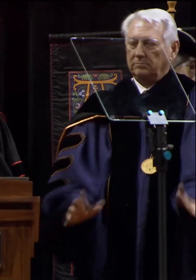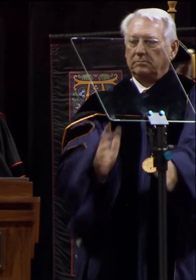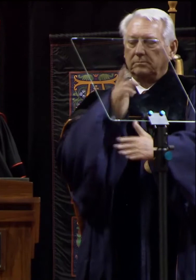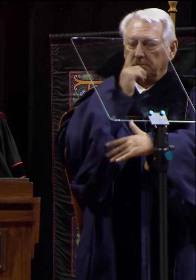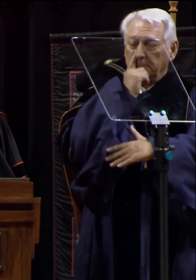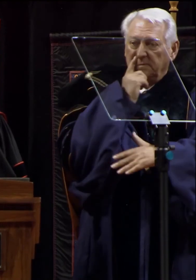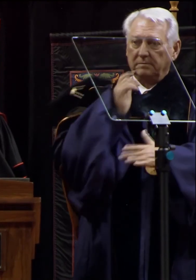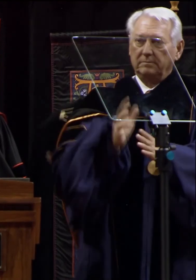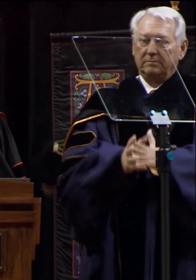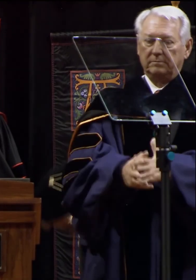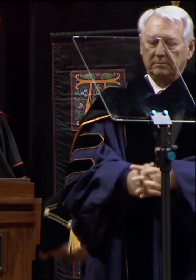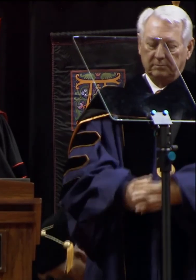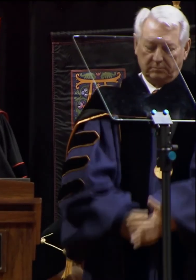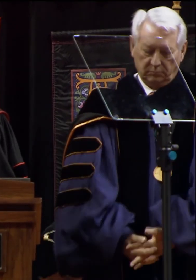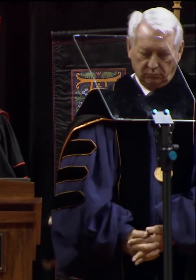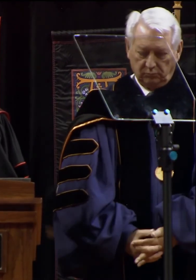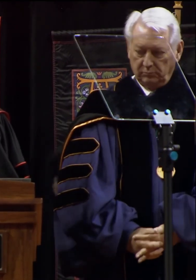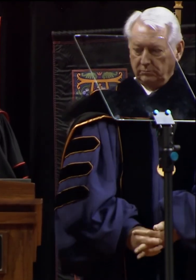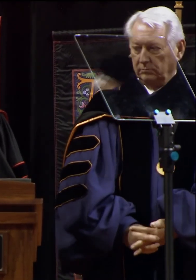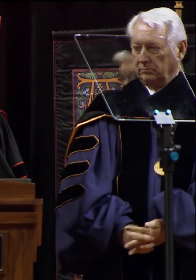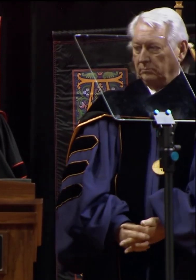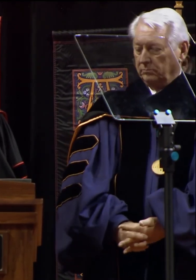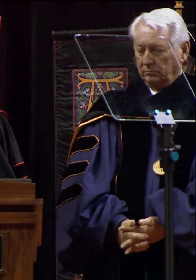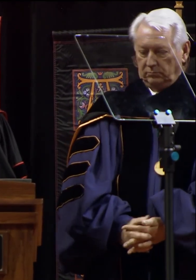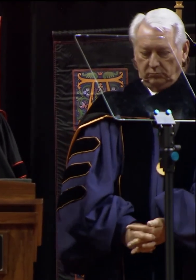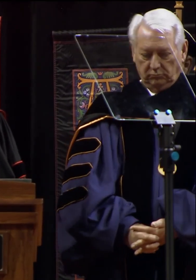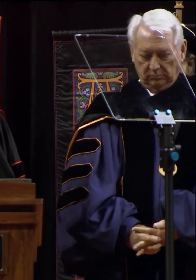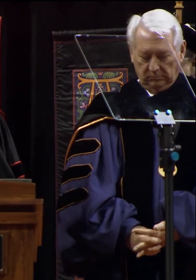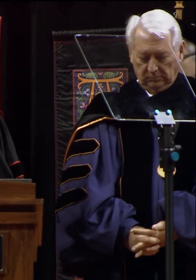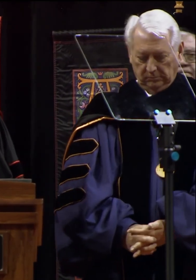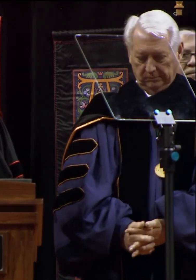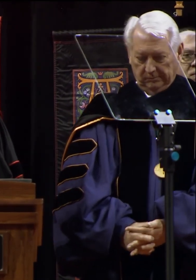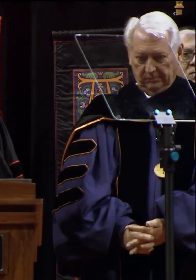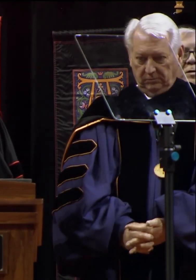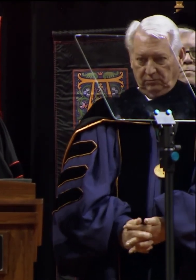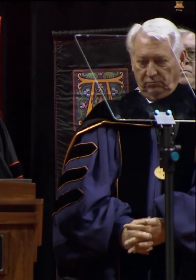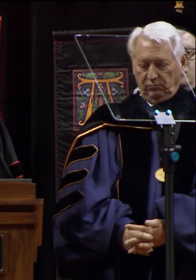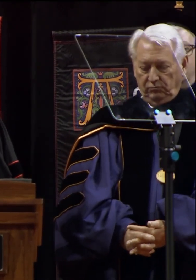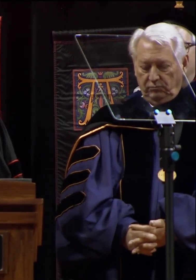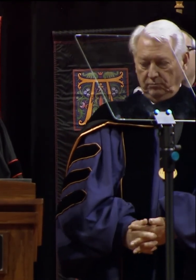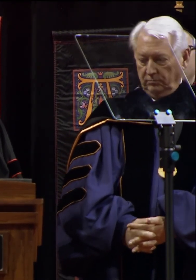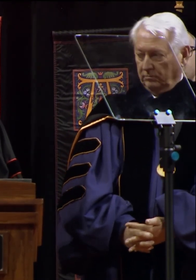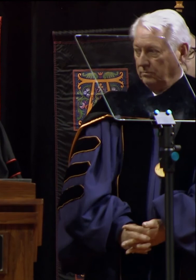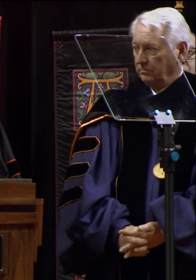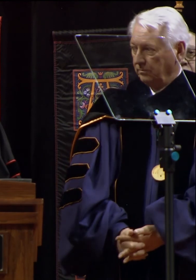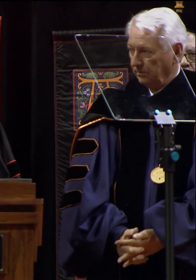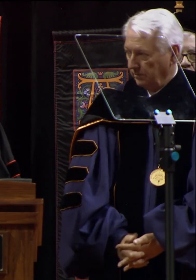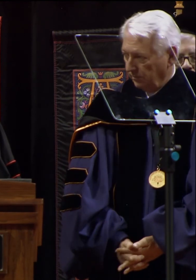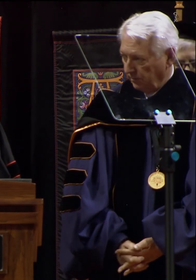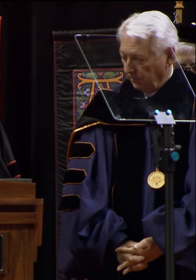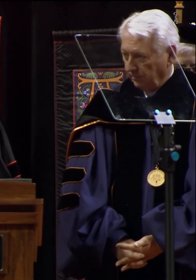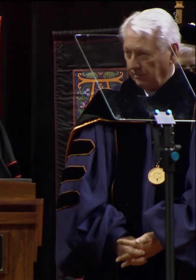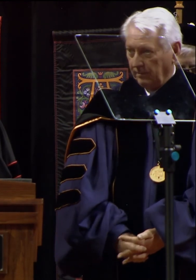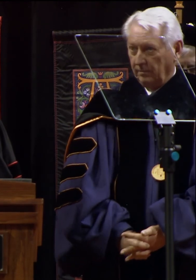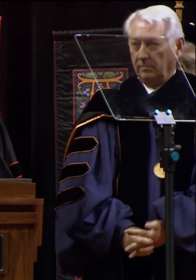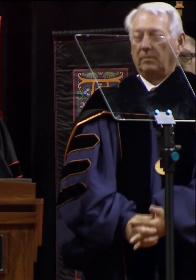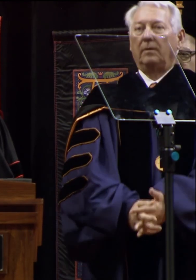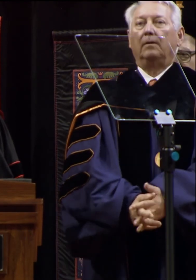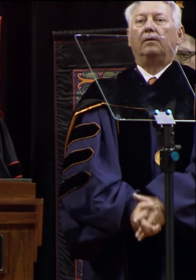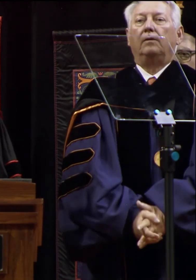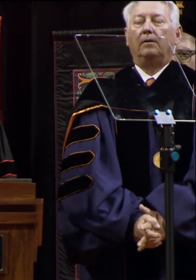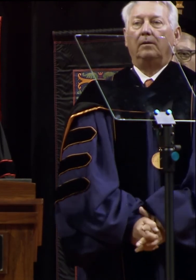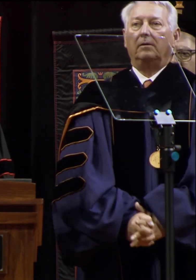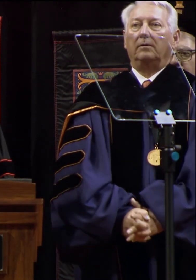Thank you for coming to OSU's 140th commencement. The student recessional, which will be after the platform party and the